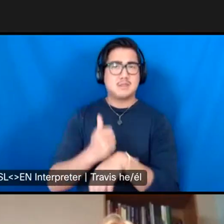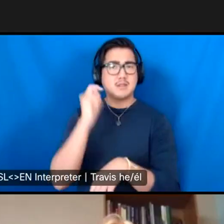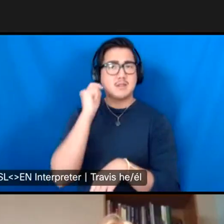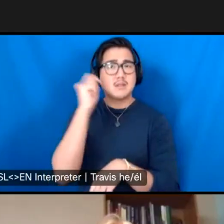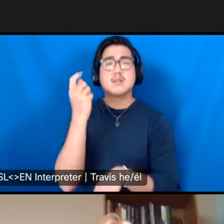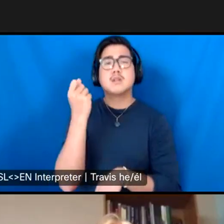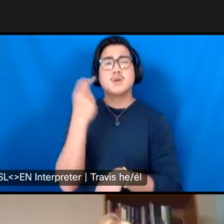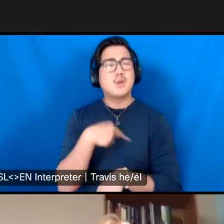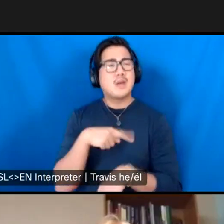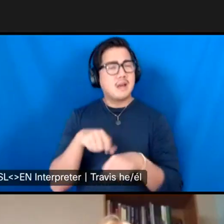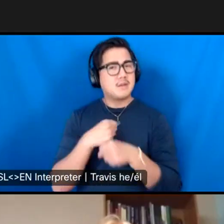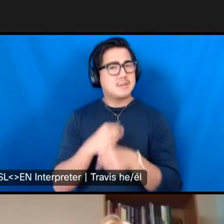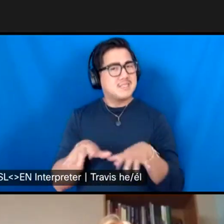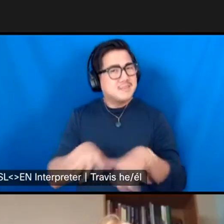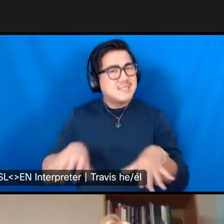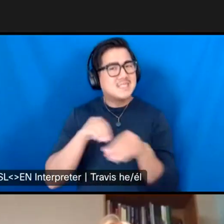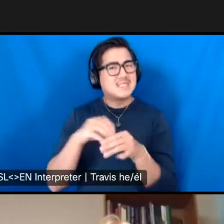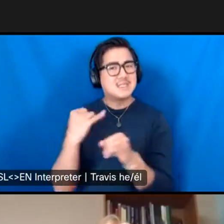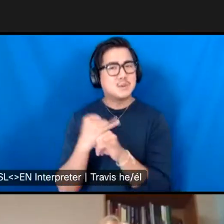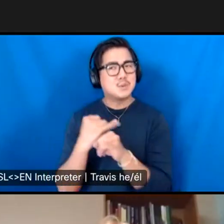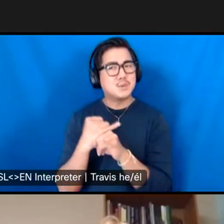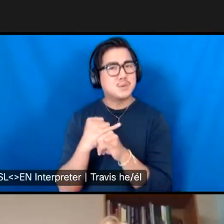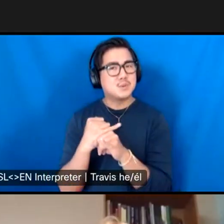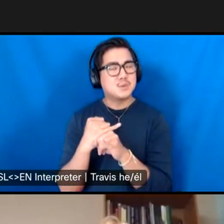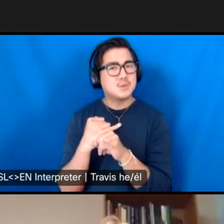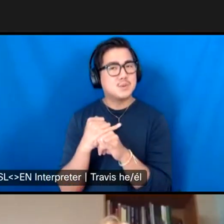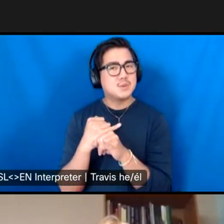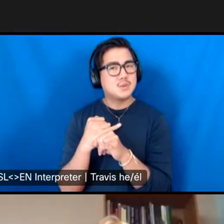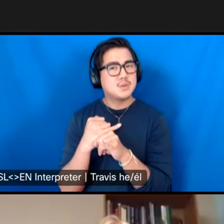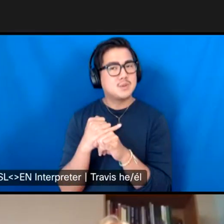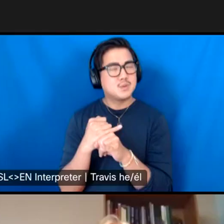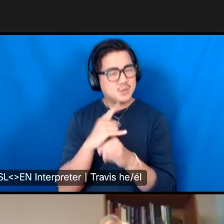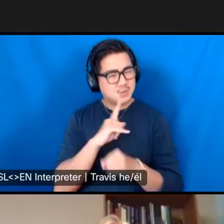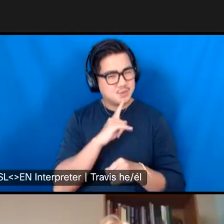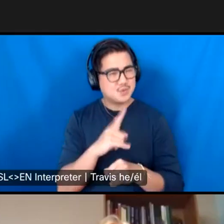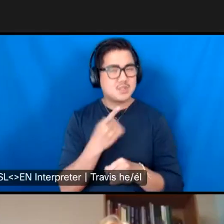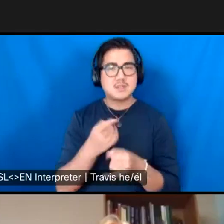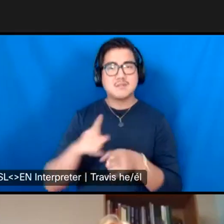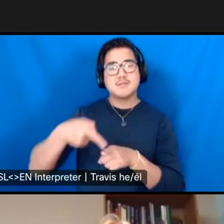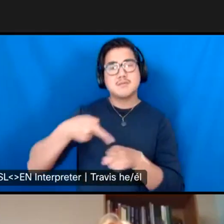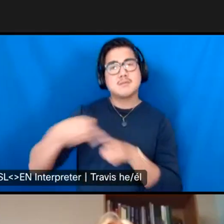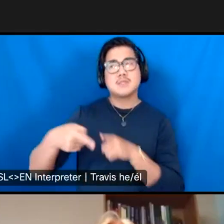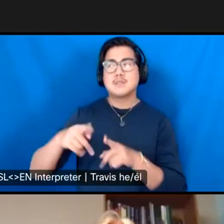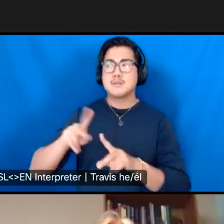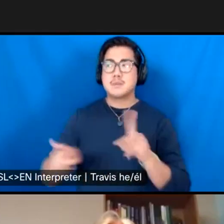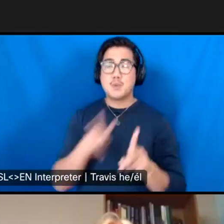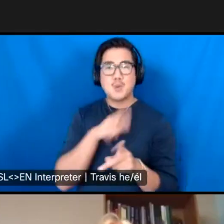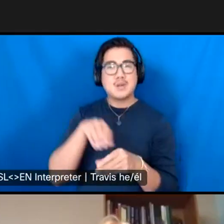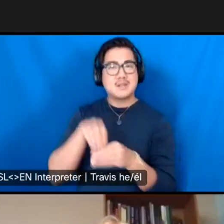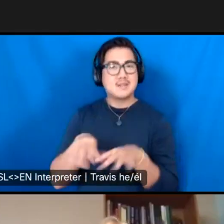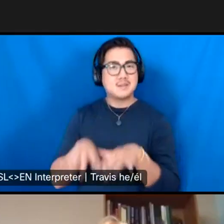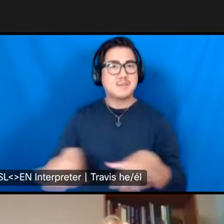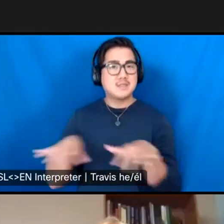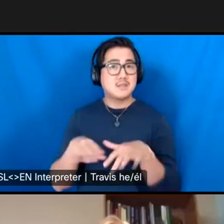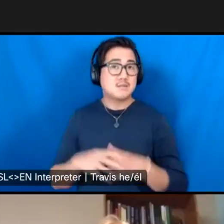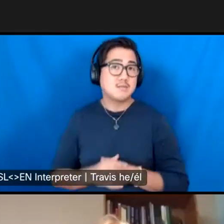institutional spaces that resonate with the cultural backgrounds of the people who inhabit those spaces because